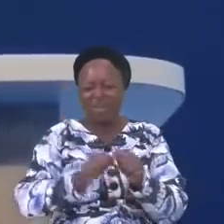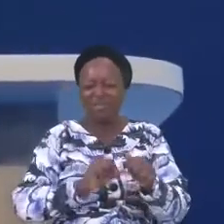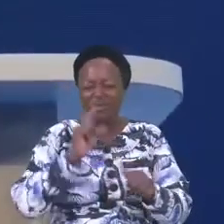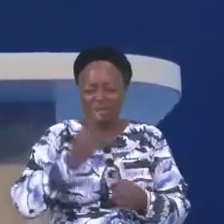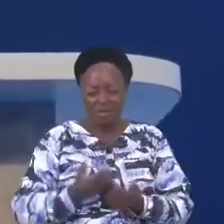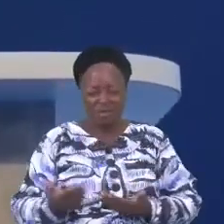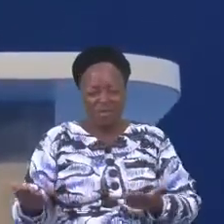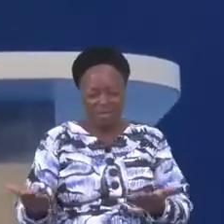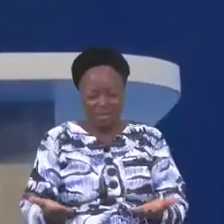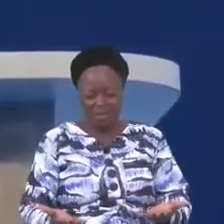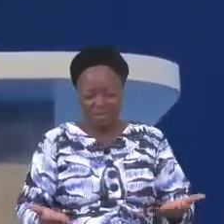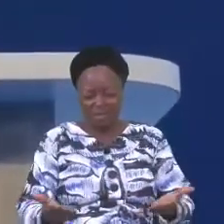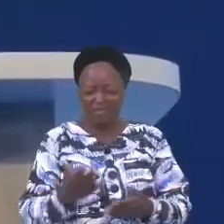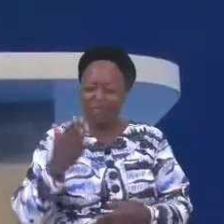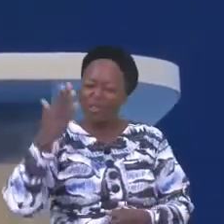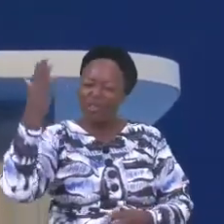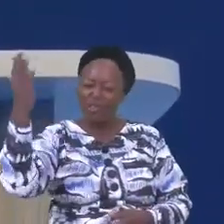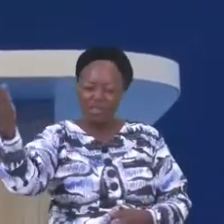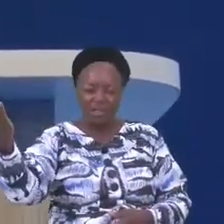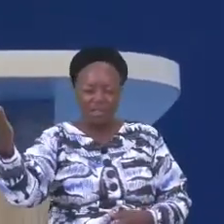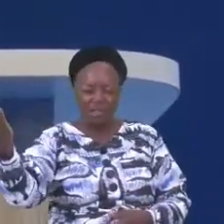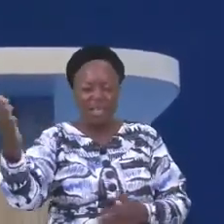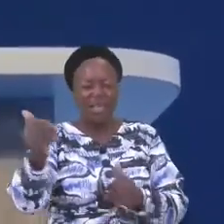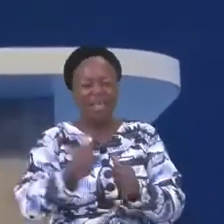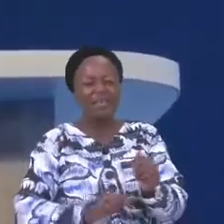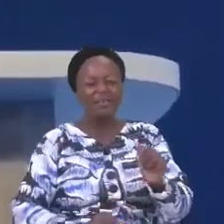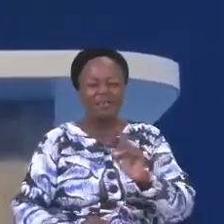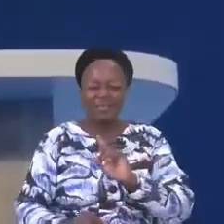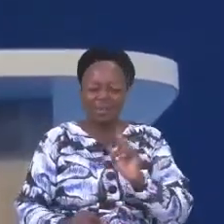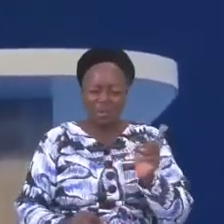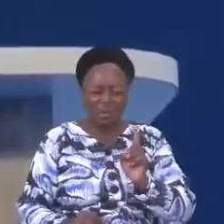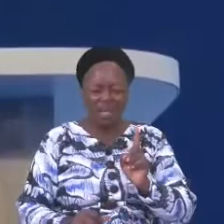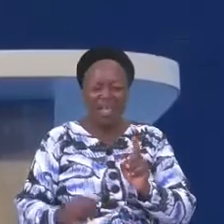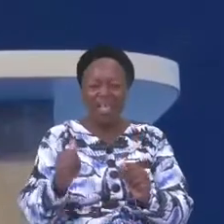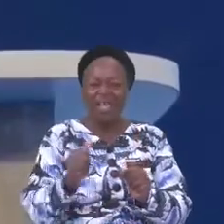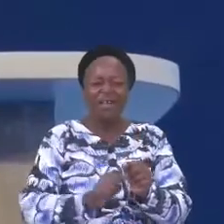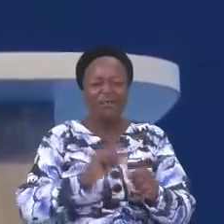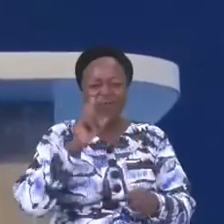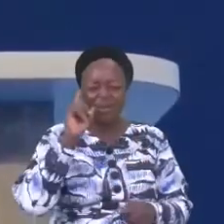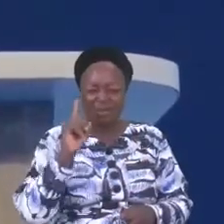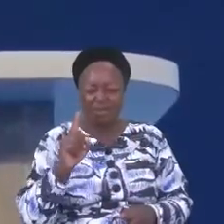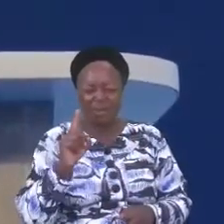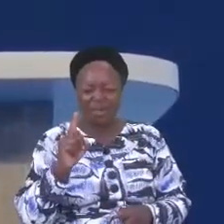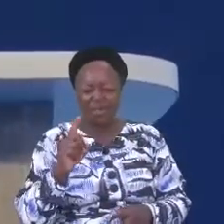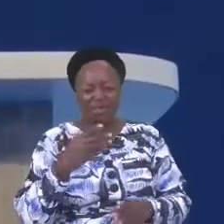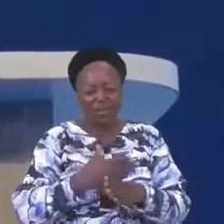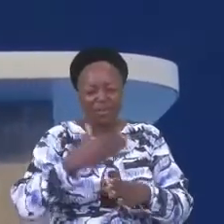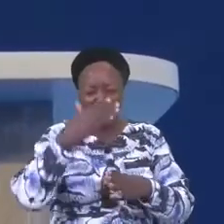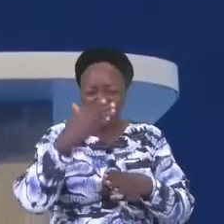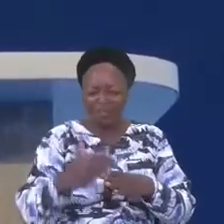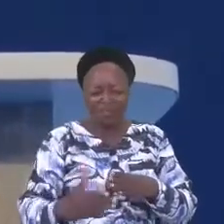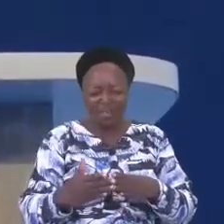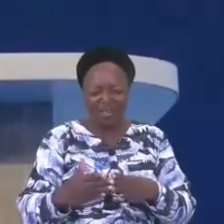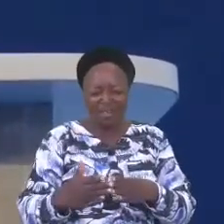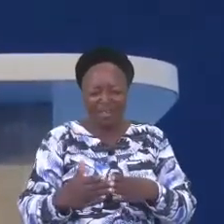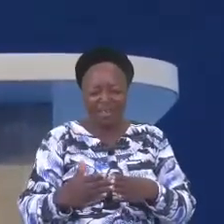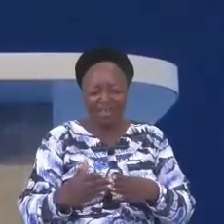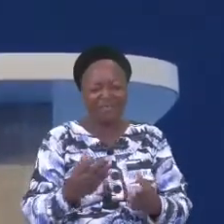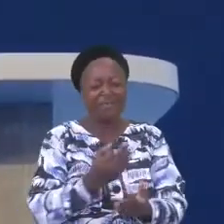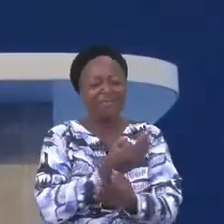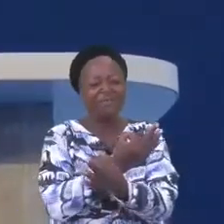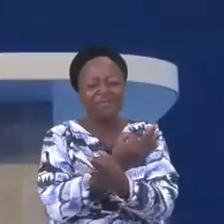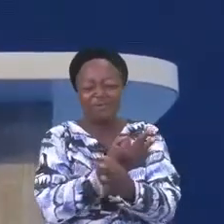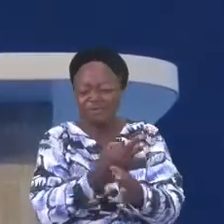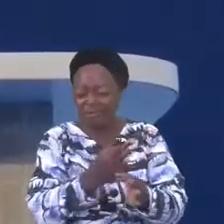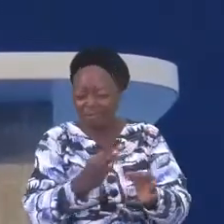here, there, everywhere, everyone, total